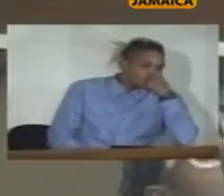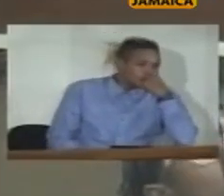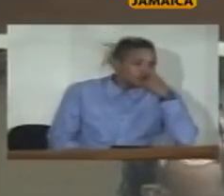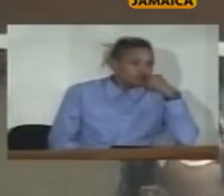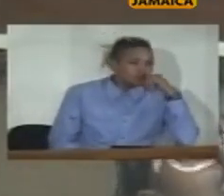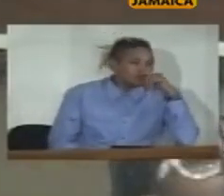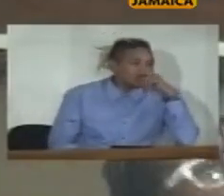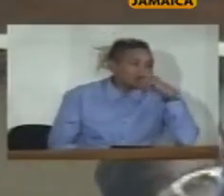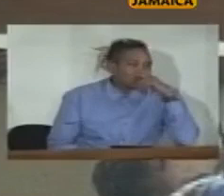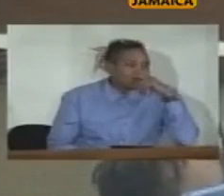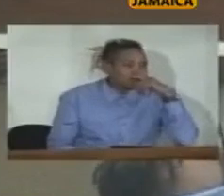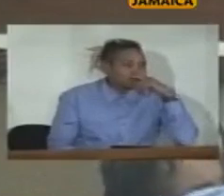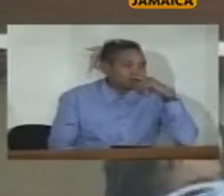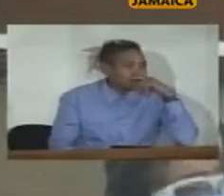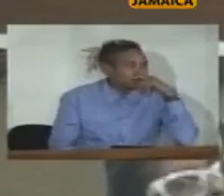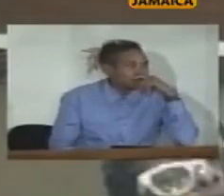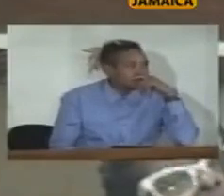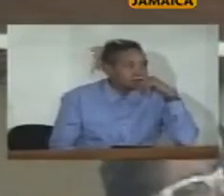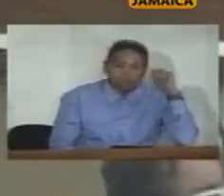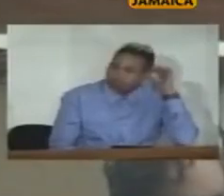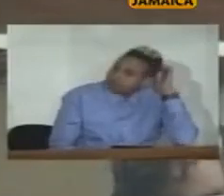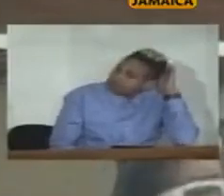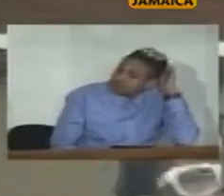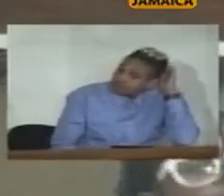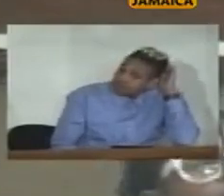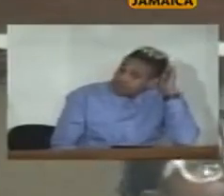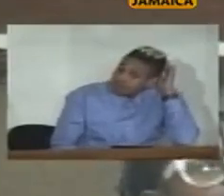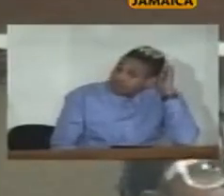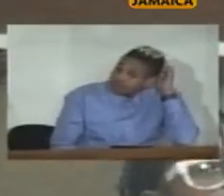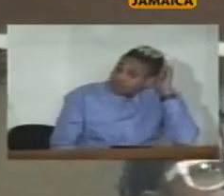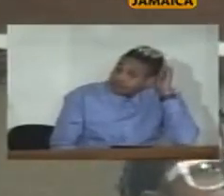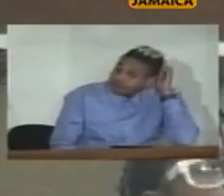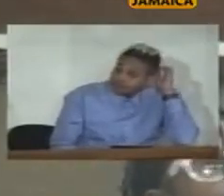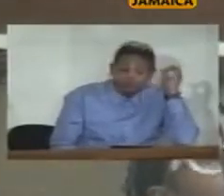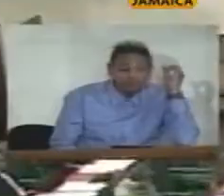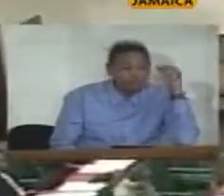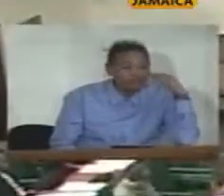Bunting. Mr. Samuda.